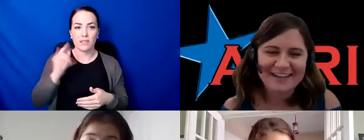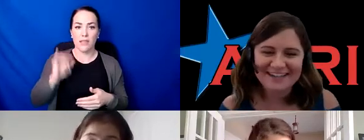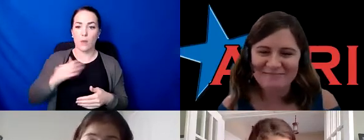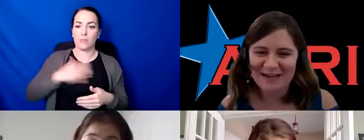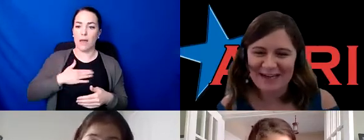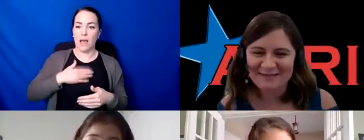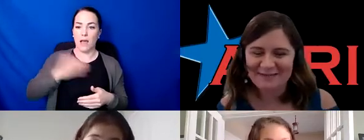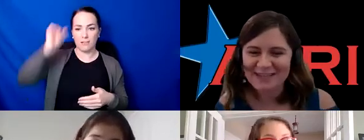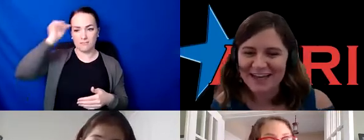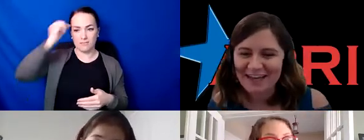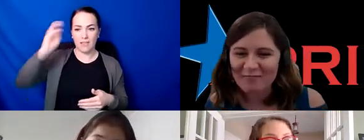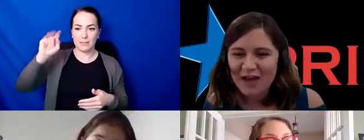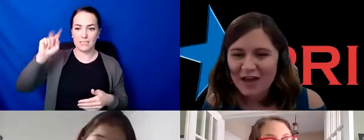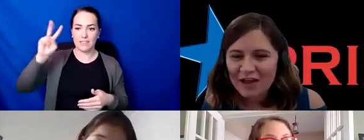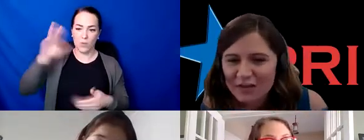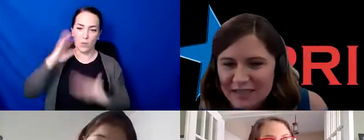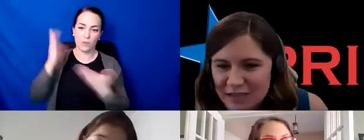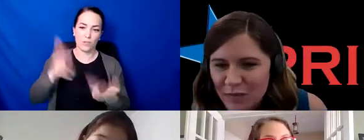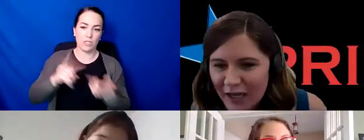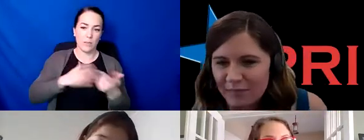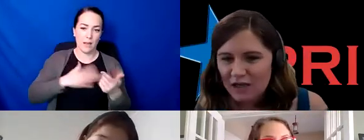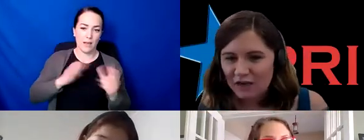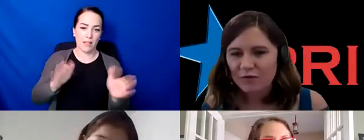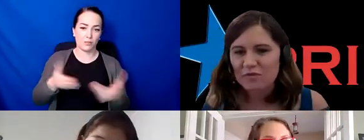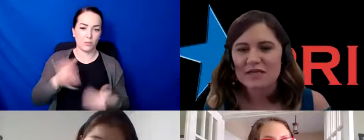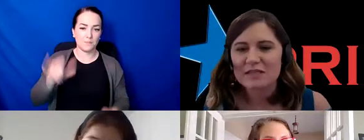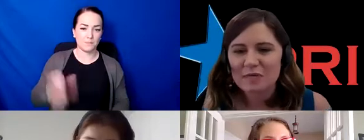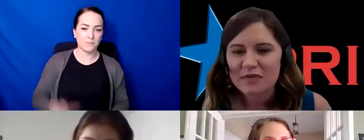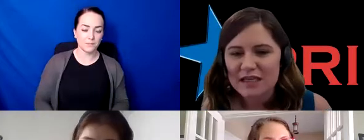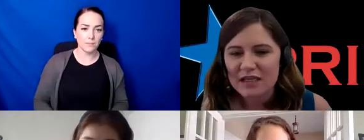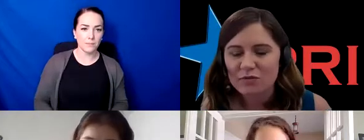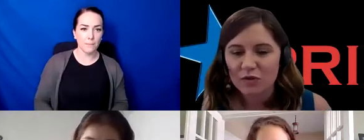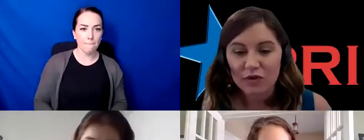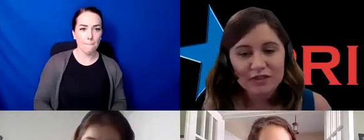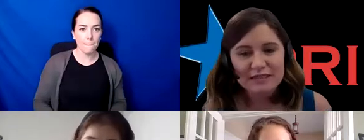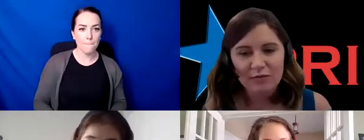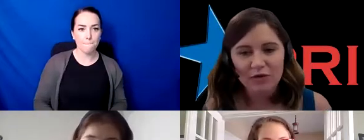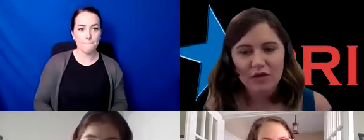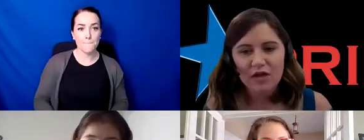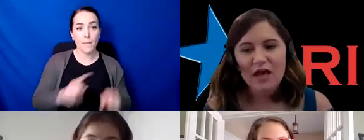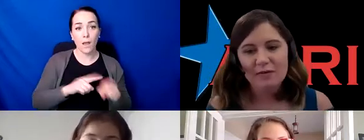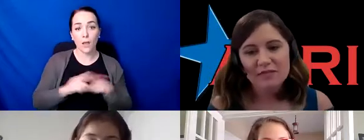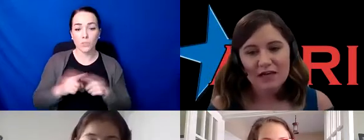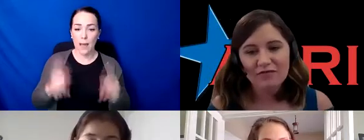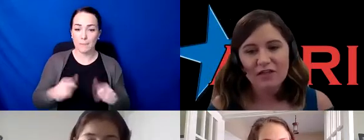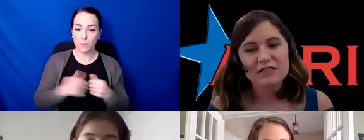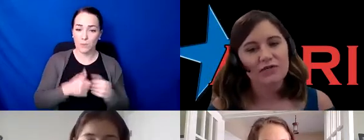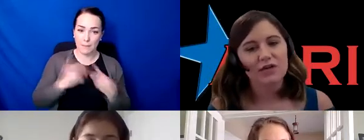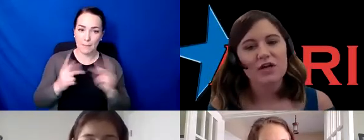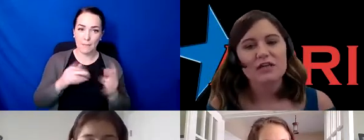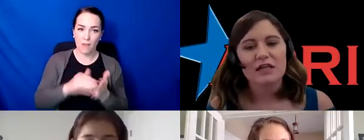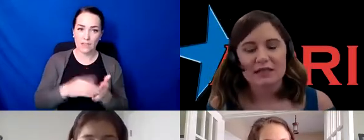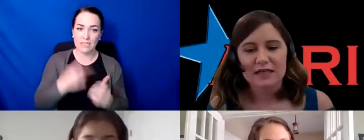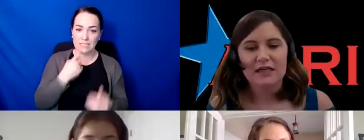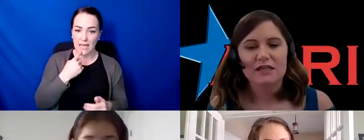MTV, bring it into my classrooms. Lucy says, what happens often with me is people say you don't look disabled. I am deaf and